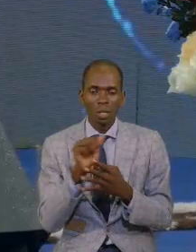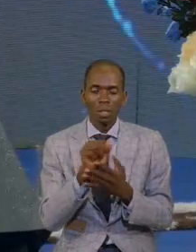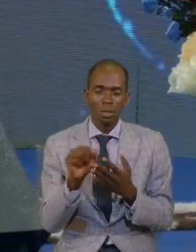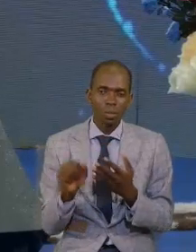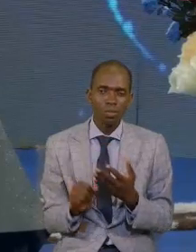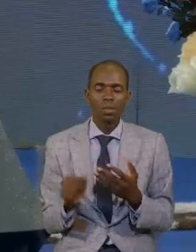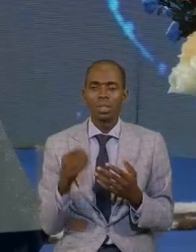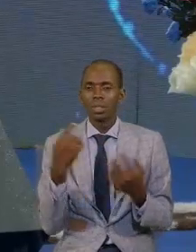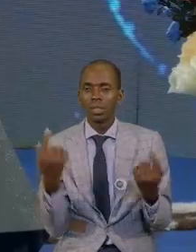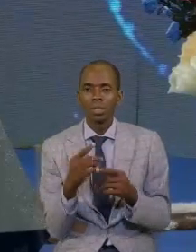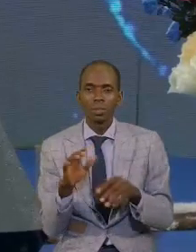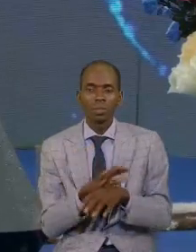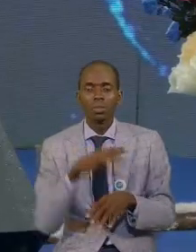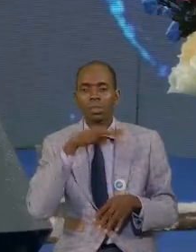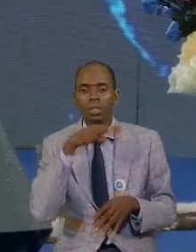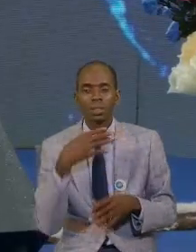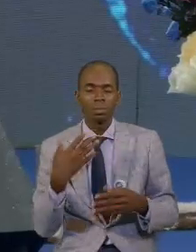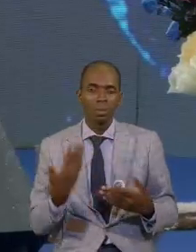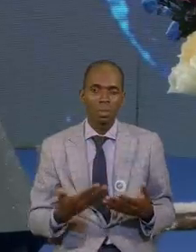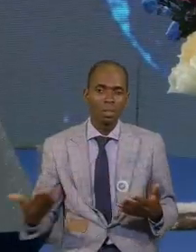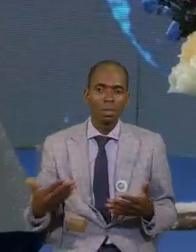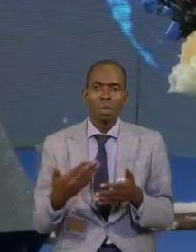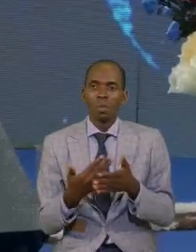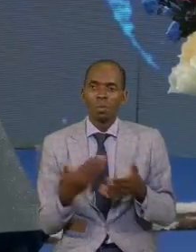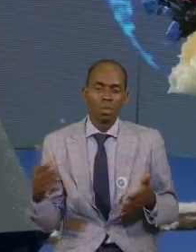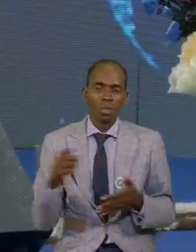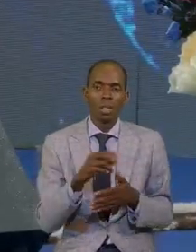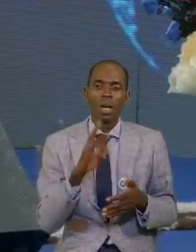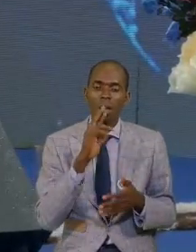sin before they were buried.